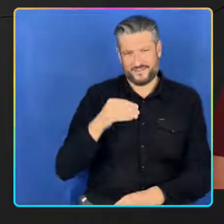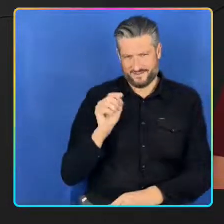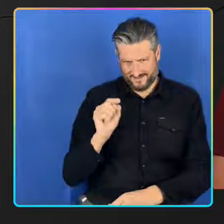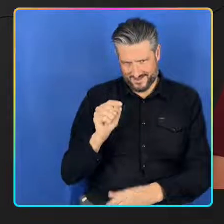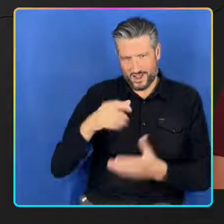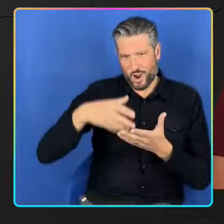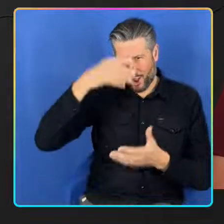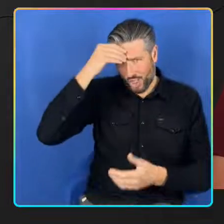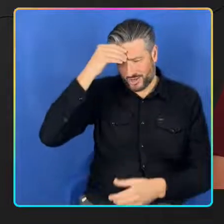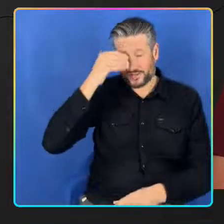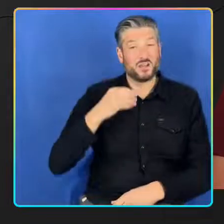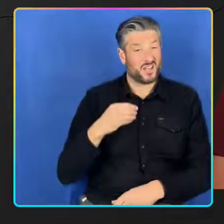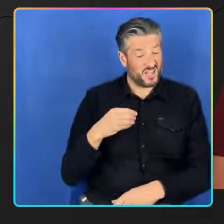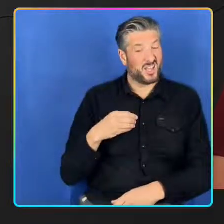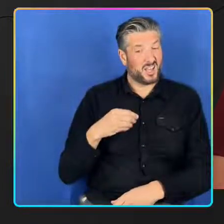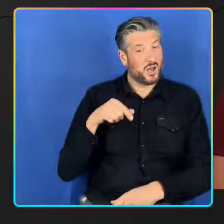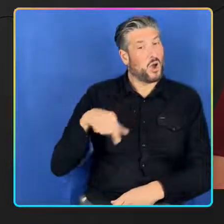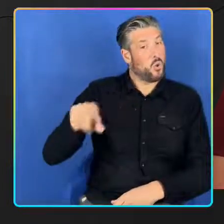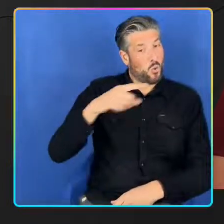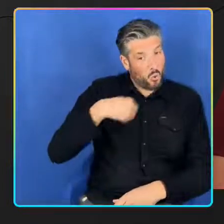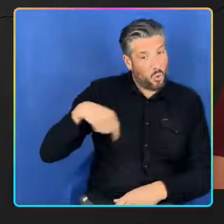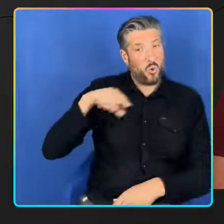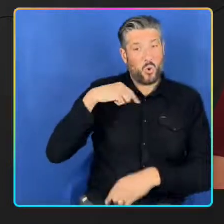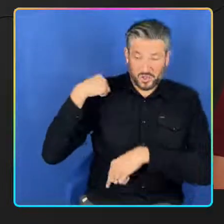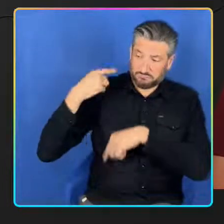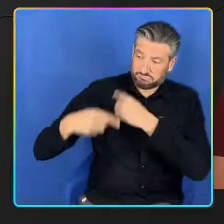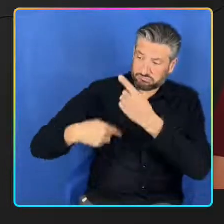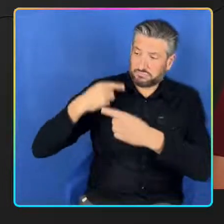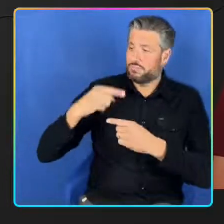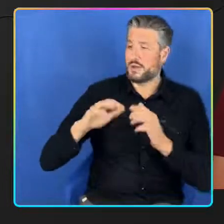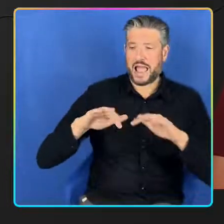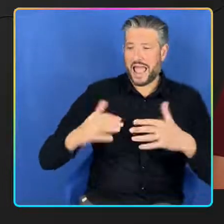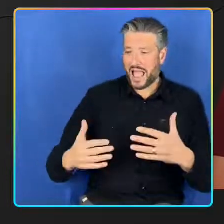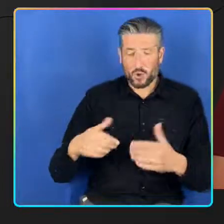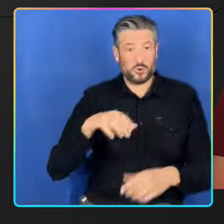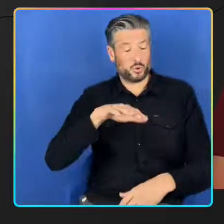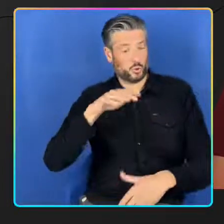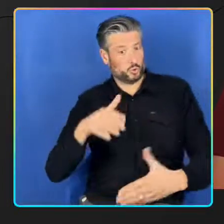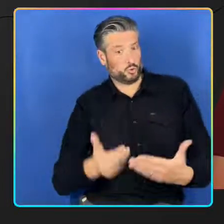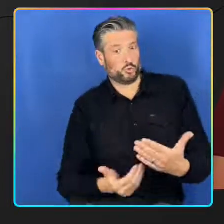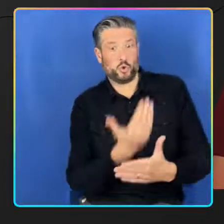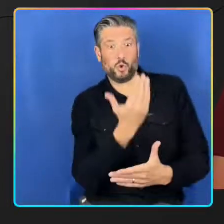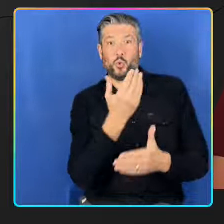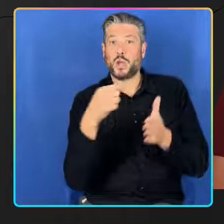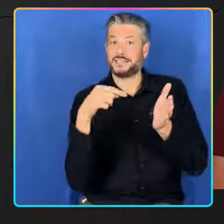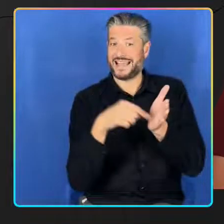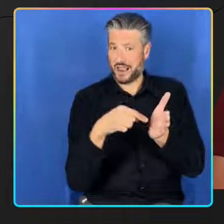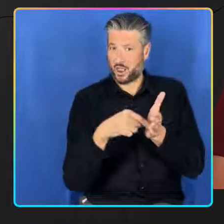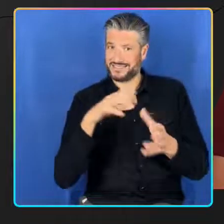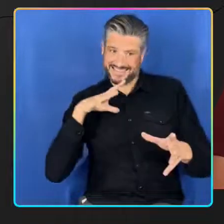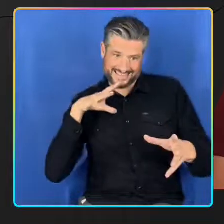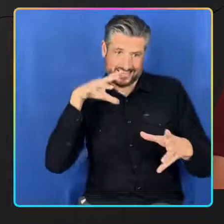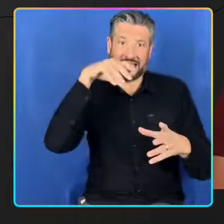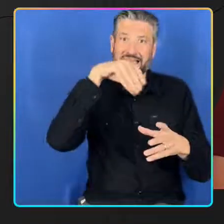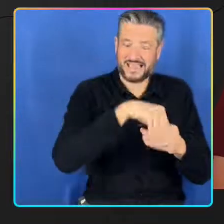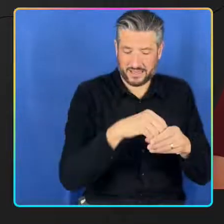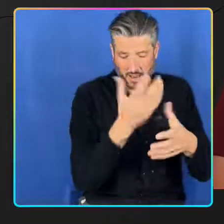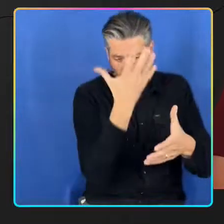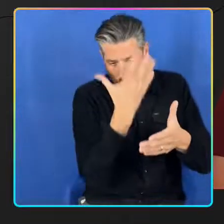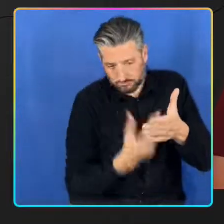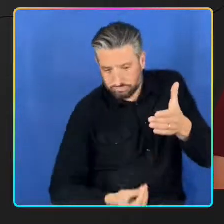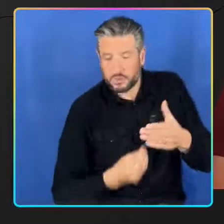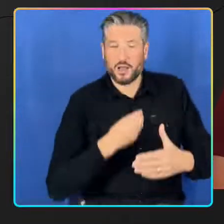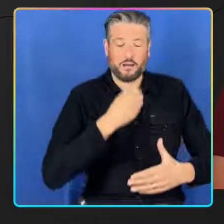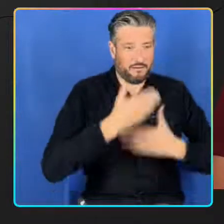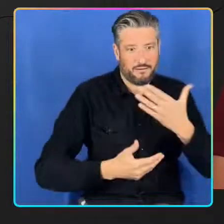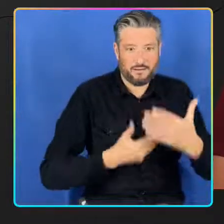a lot of it was about really like throwing yourself into a completely new technology by the sounds of it, and running with it. So I was